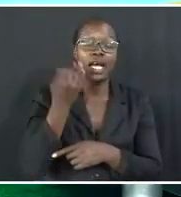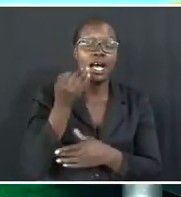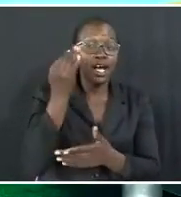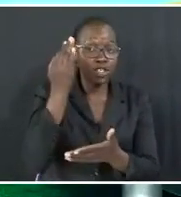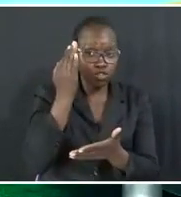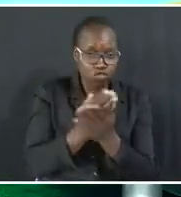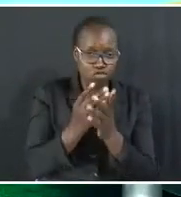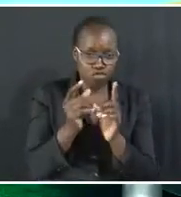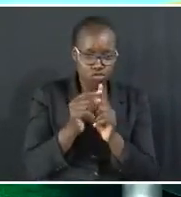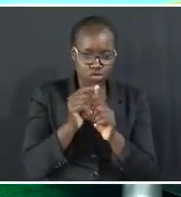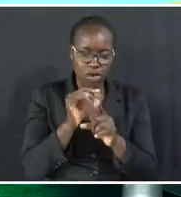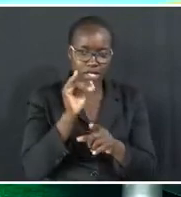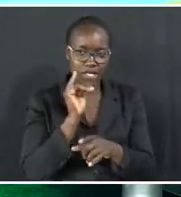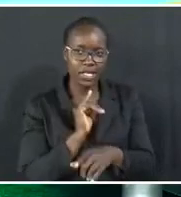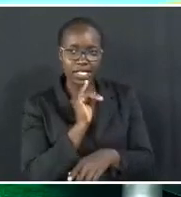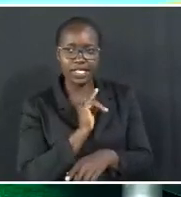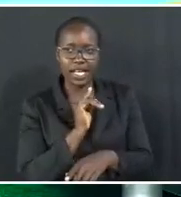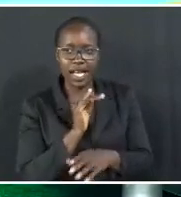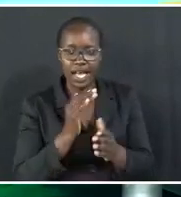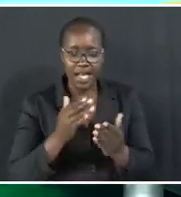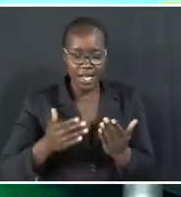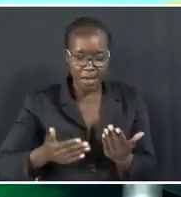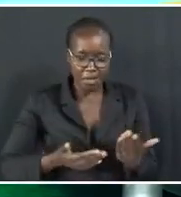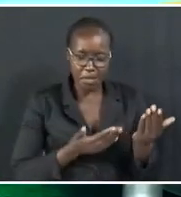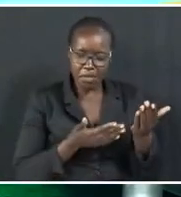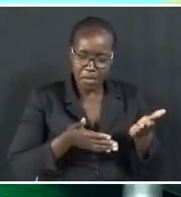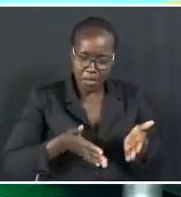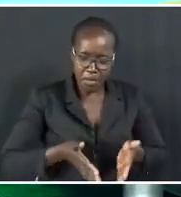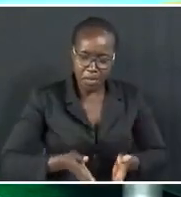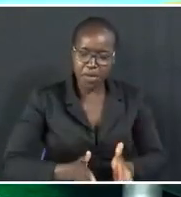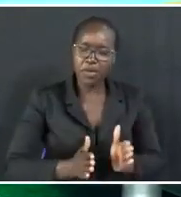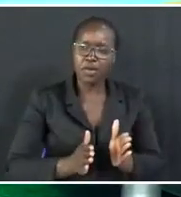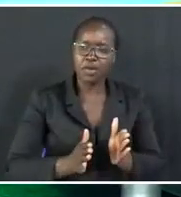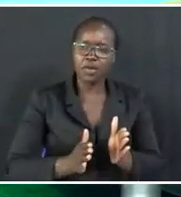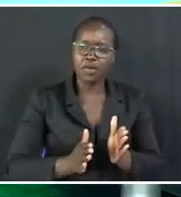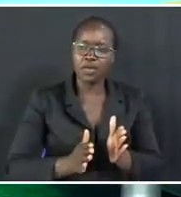to Isaiah's word, a child was born.